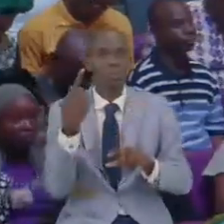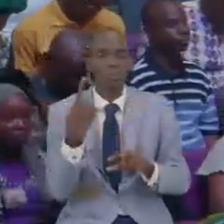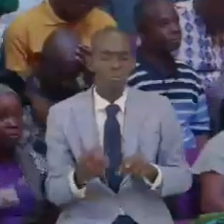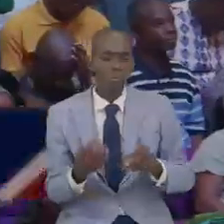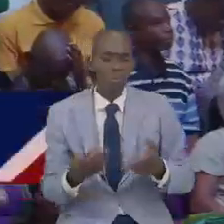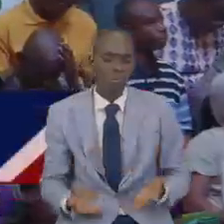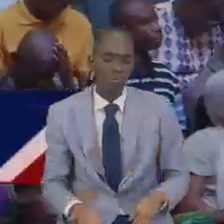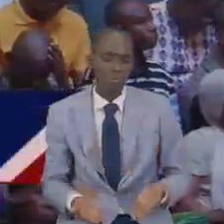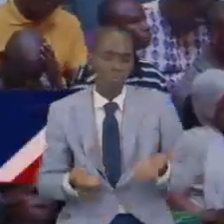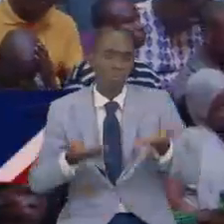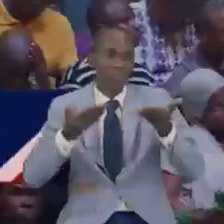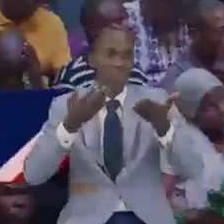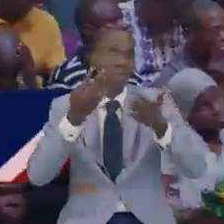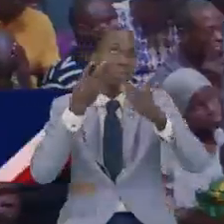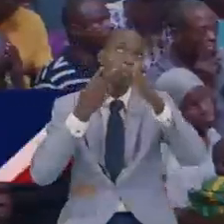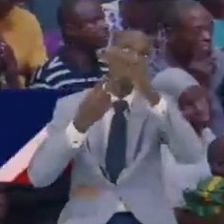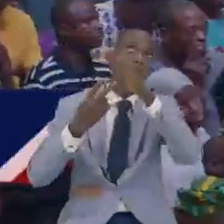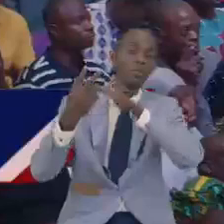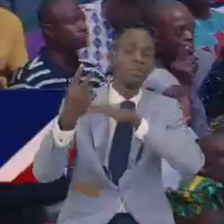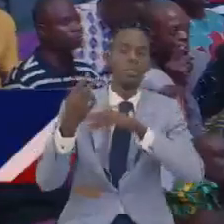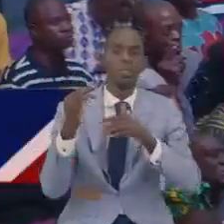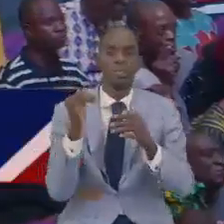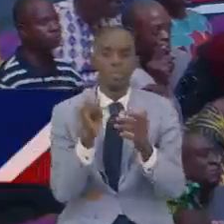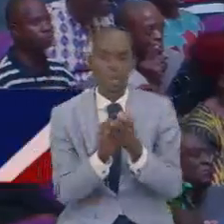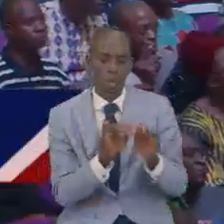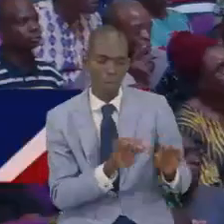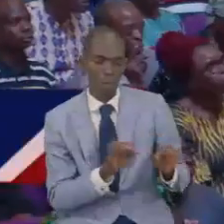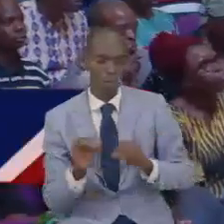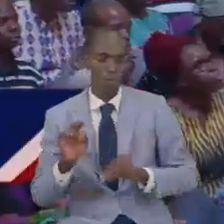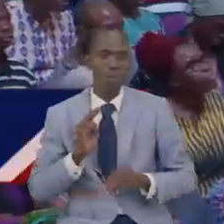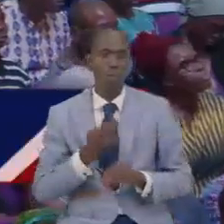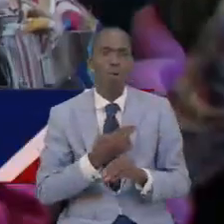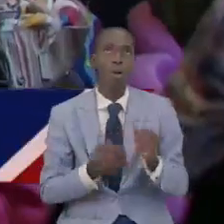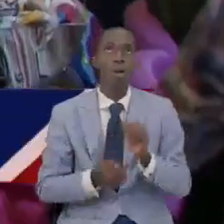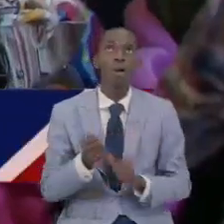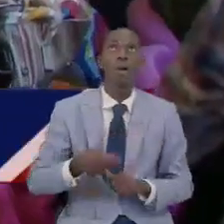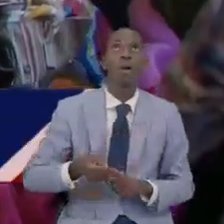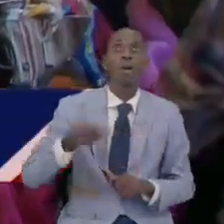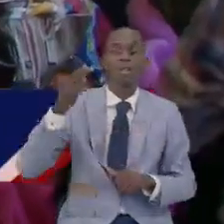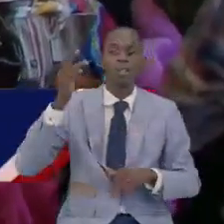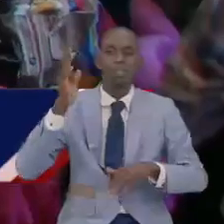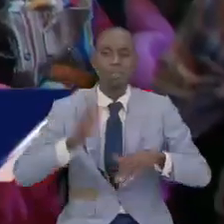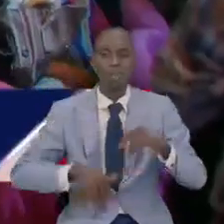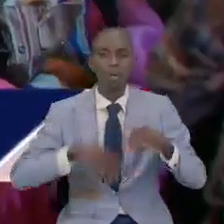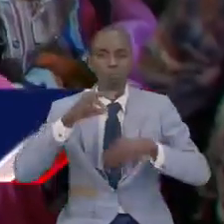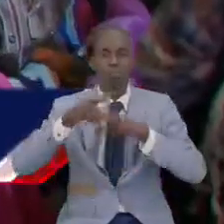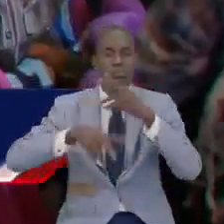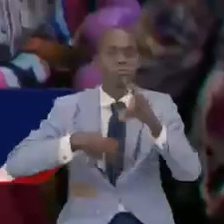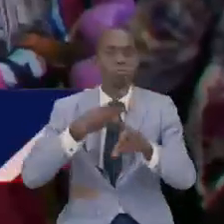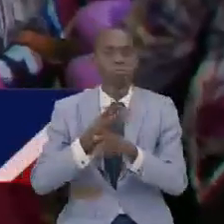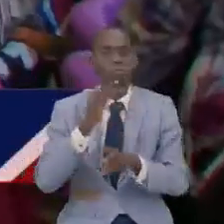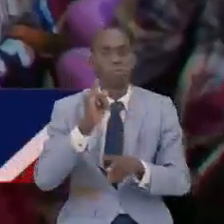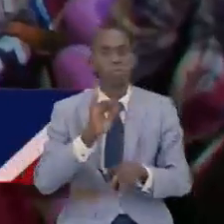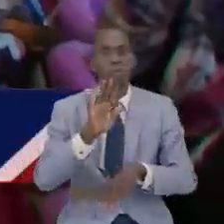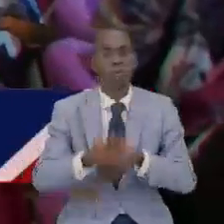elevated vision that moves us higher than worldly workers and workers.